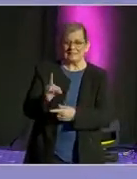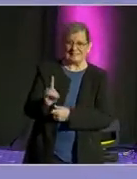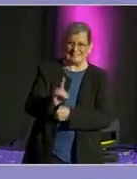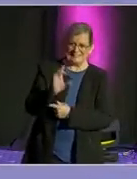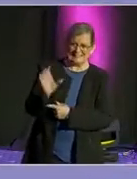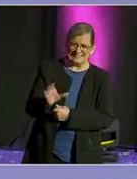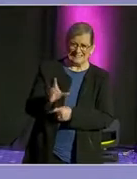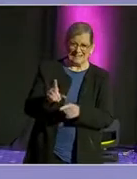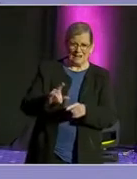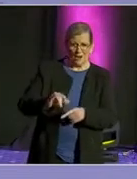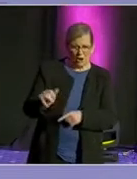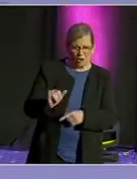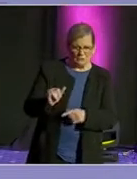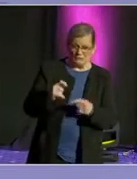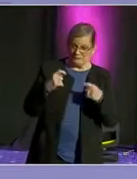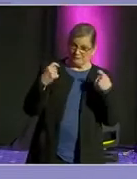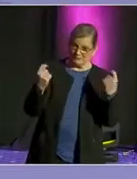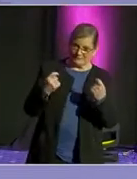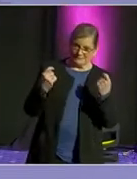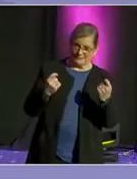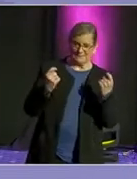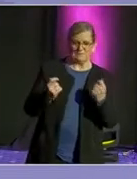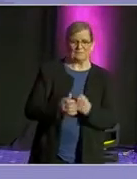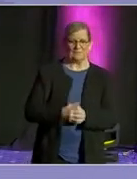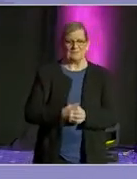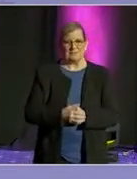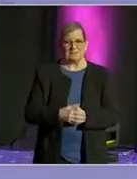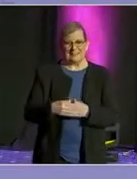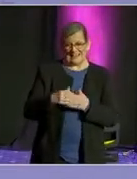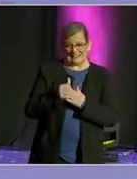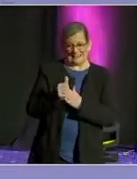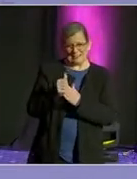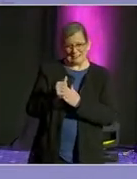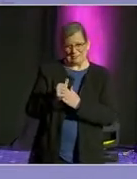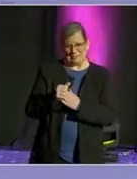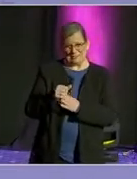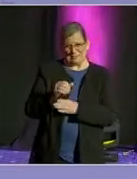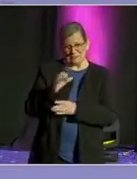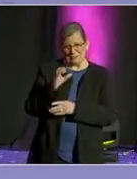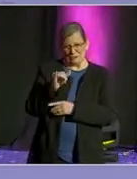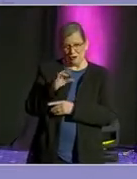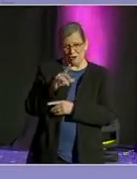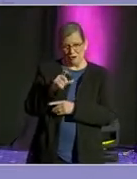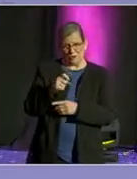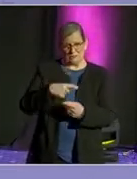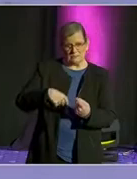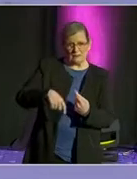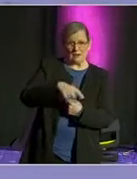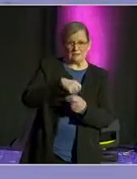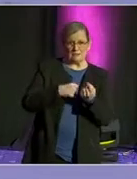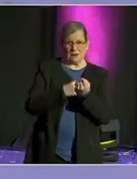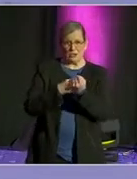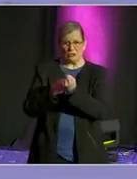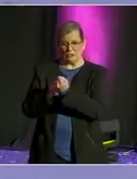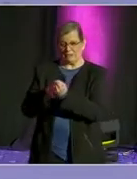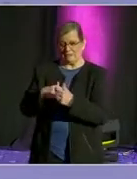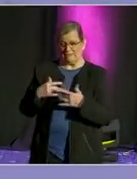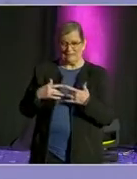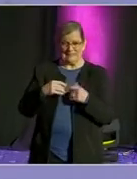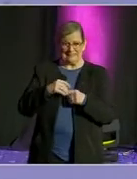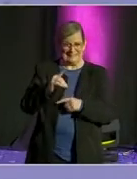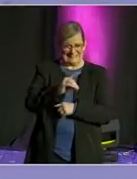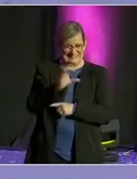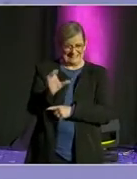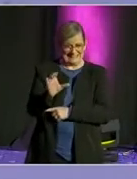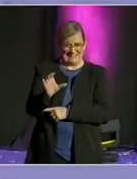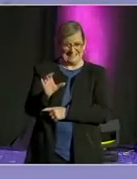as to the festival. Leadership Circle sponsor Events DC and presenting sponsor of the 2021 National Cherry